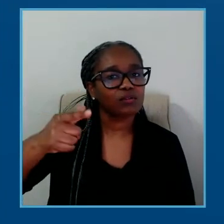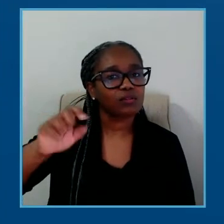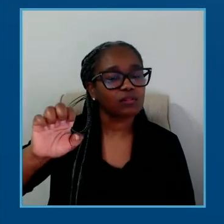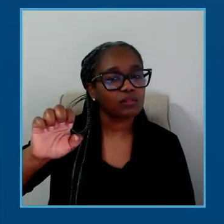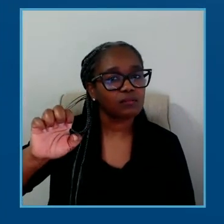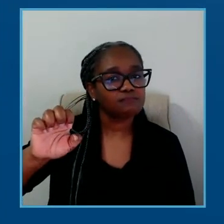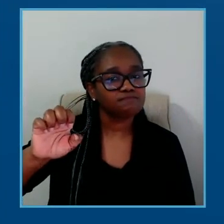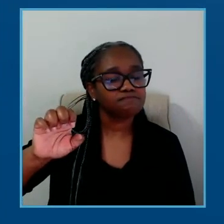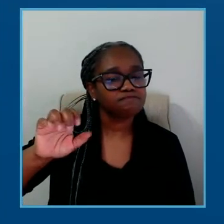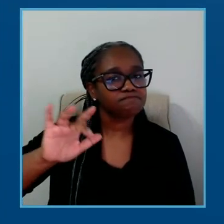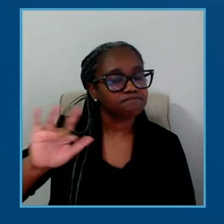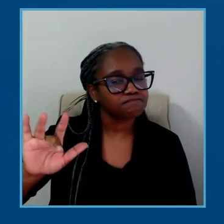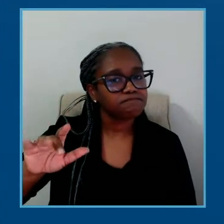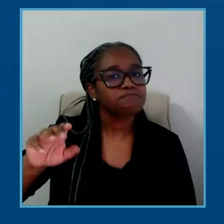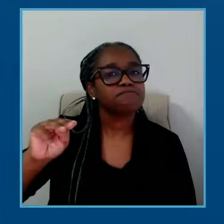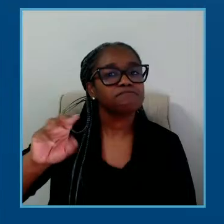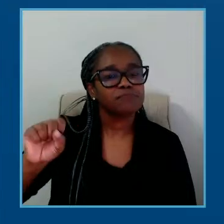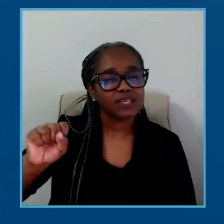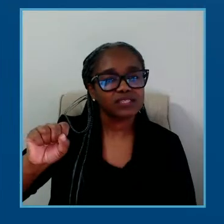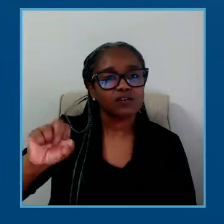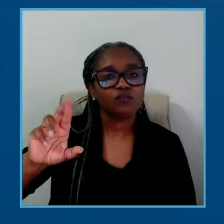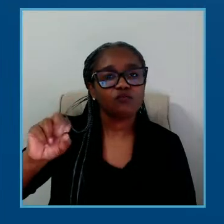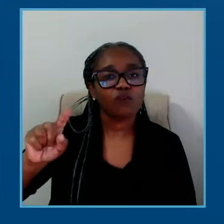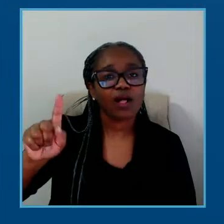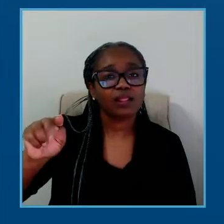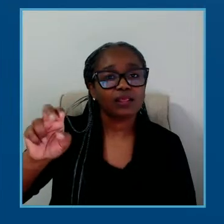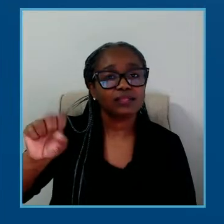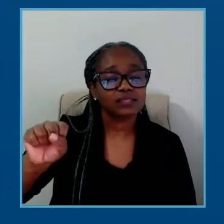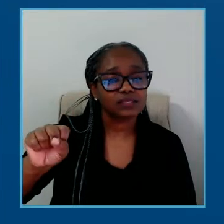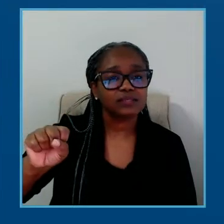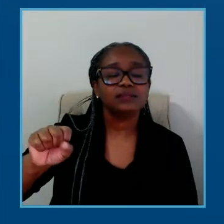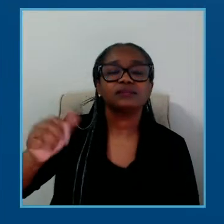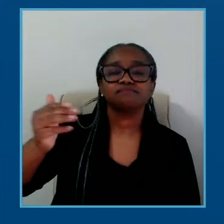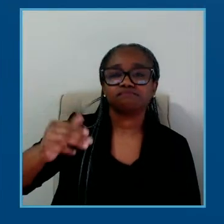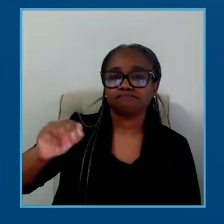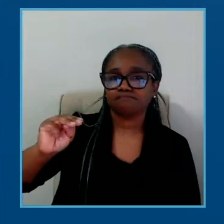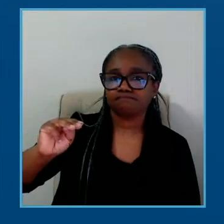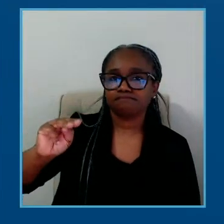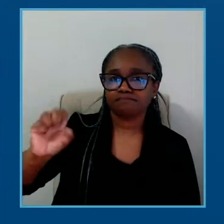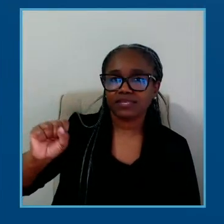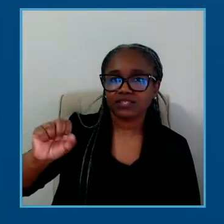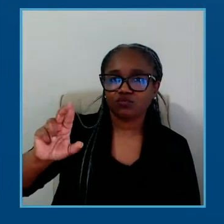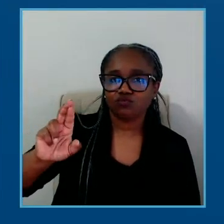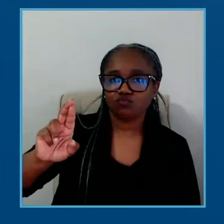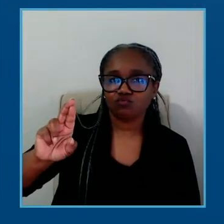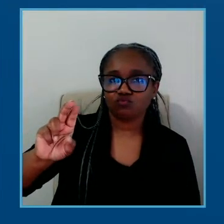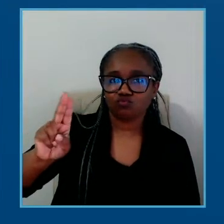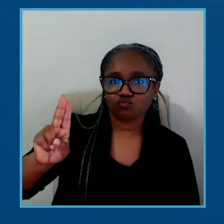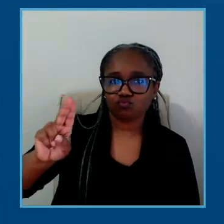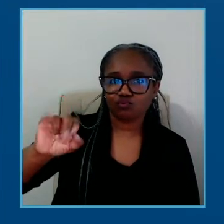Ms. Ruiz has given her proxy to Ms. Davis.